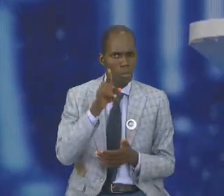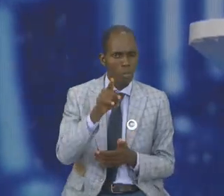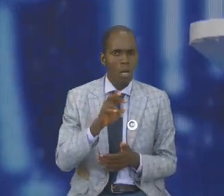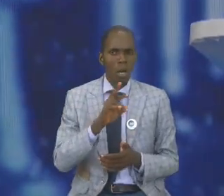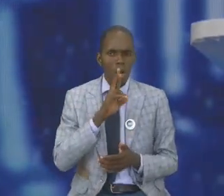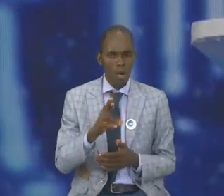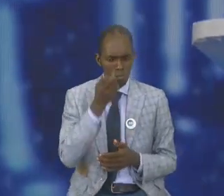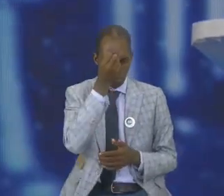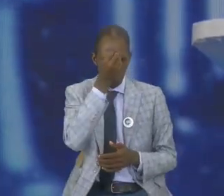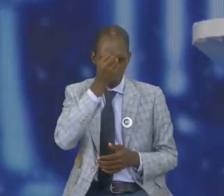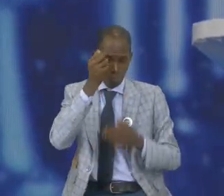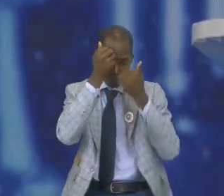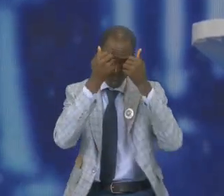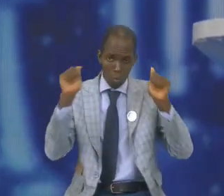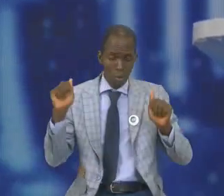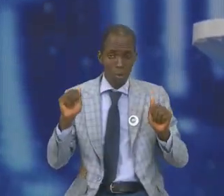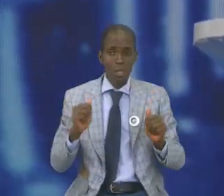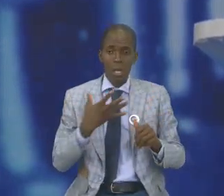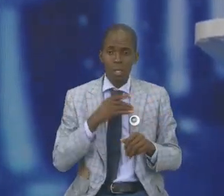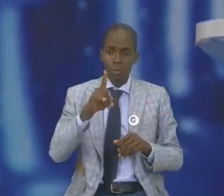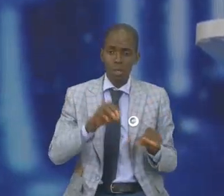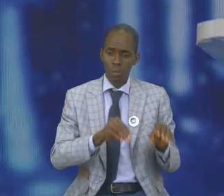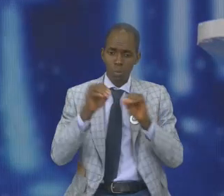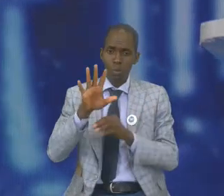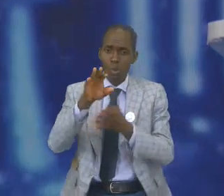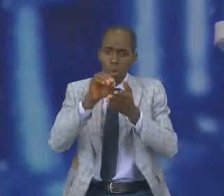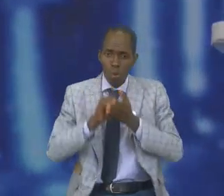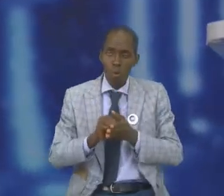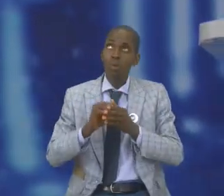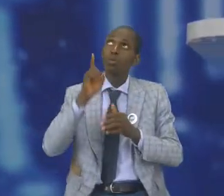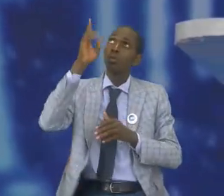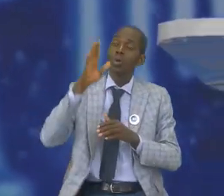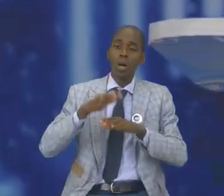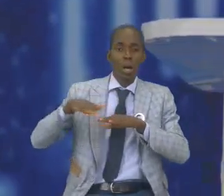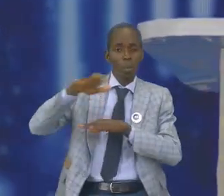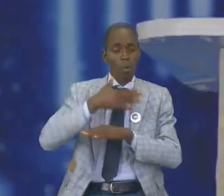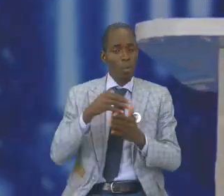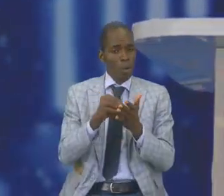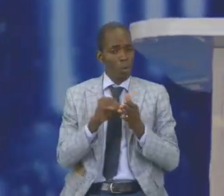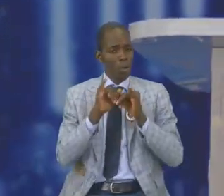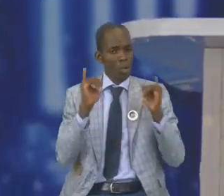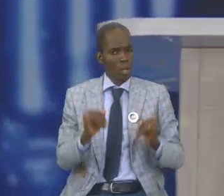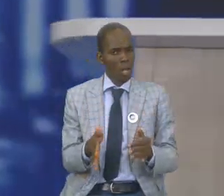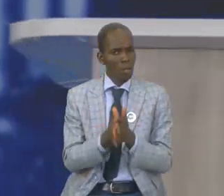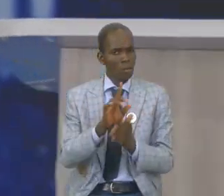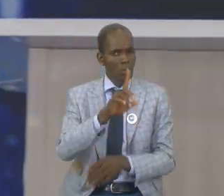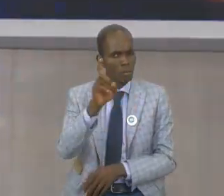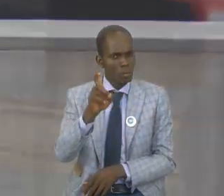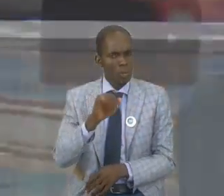the worship of your God, above my idol? He said, is it true,